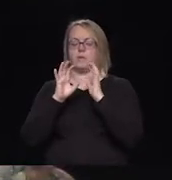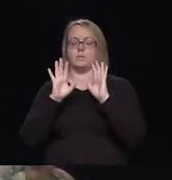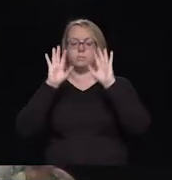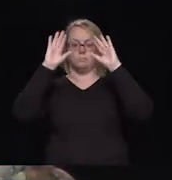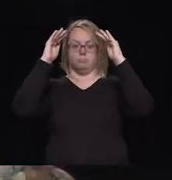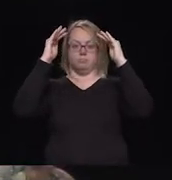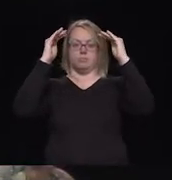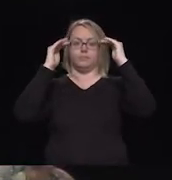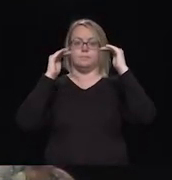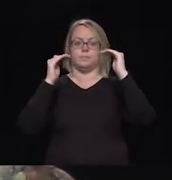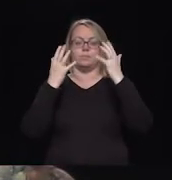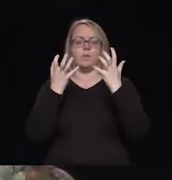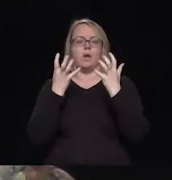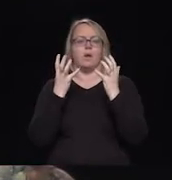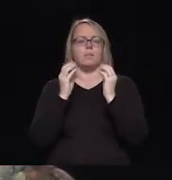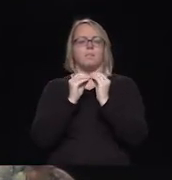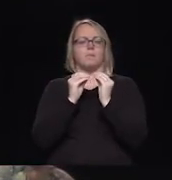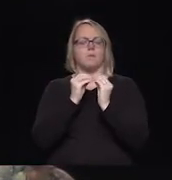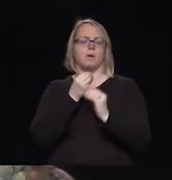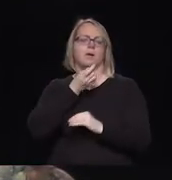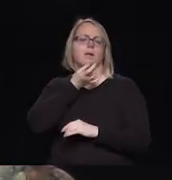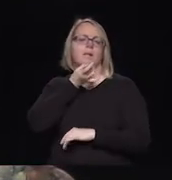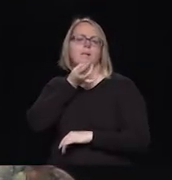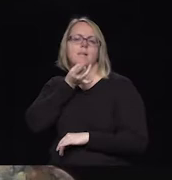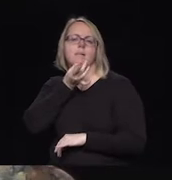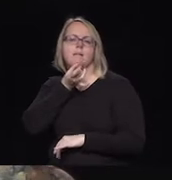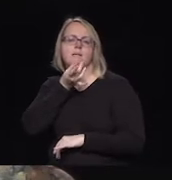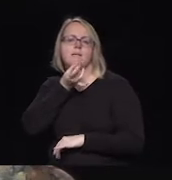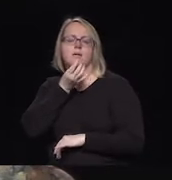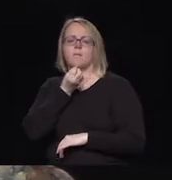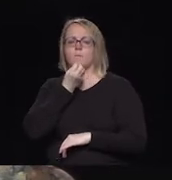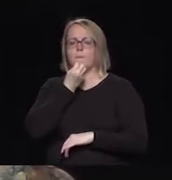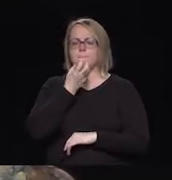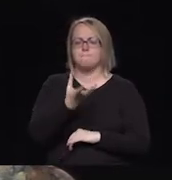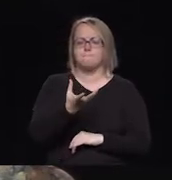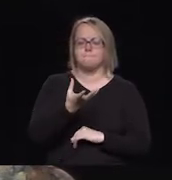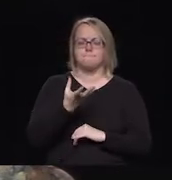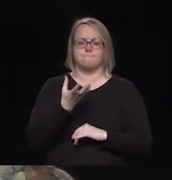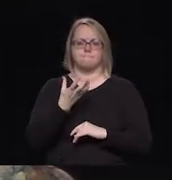I'm going to make sure that I don't have too much. I'm going to scrape it off.